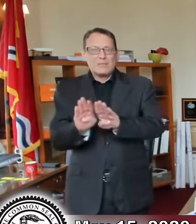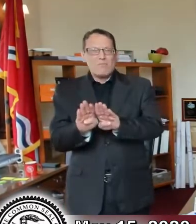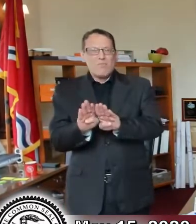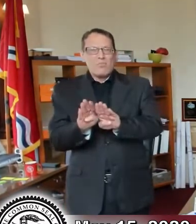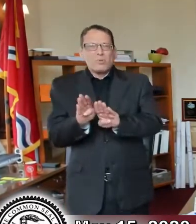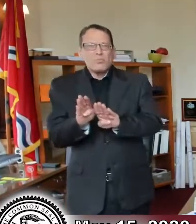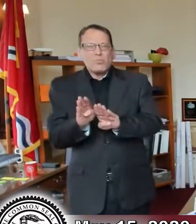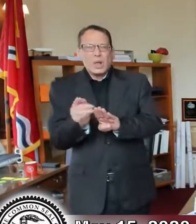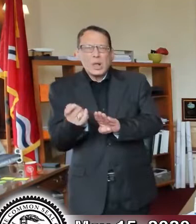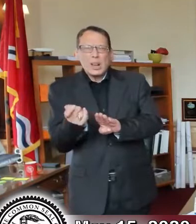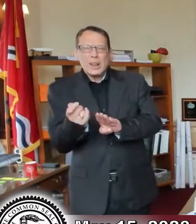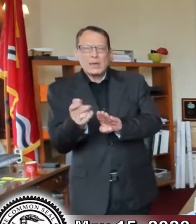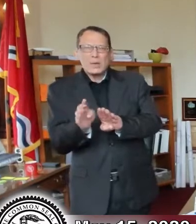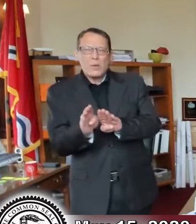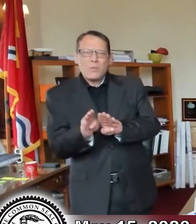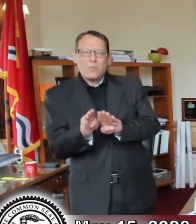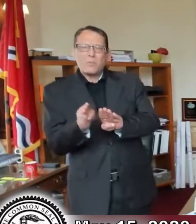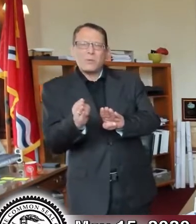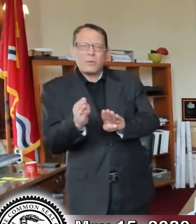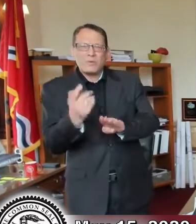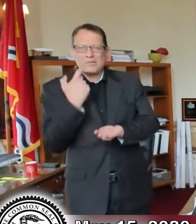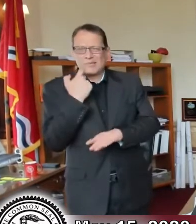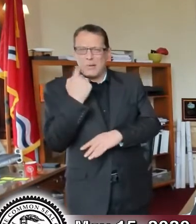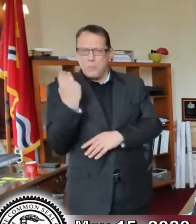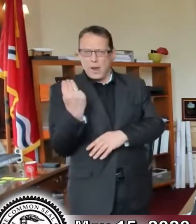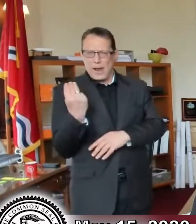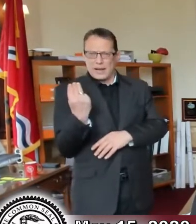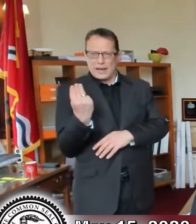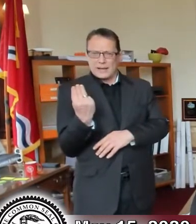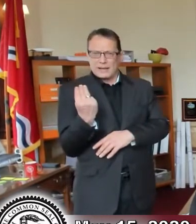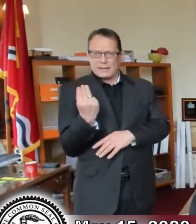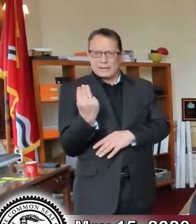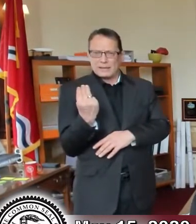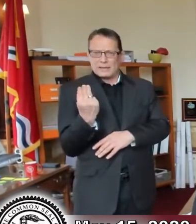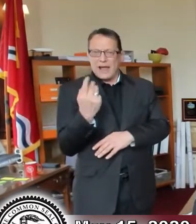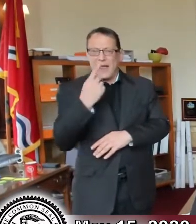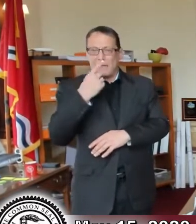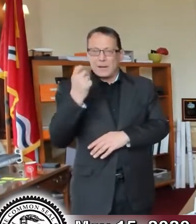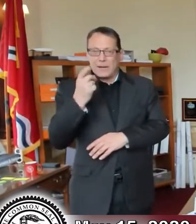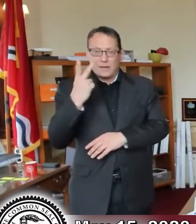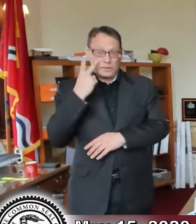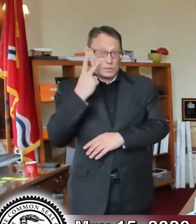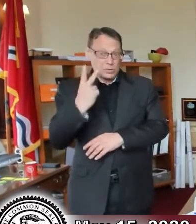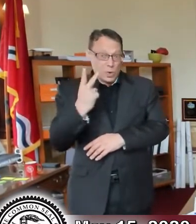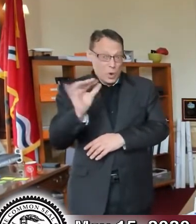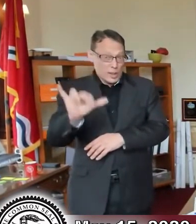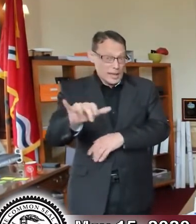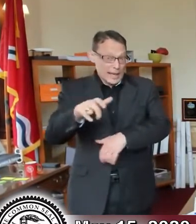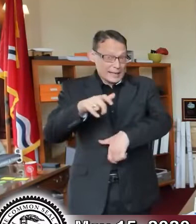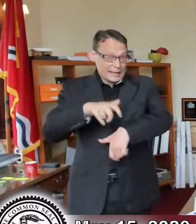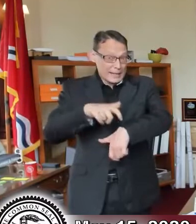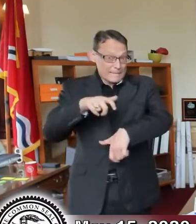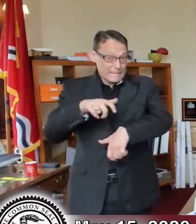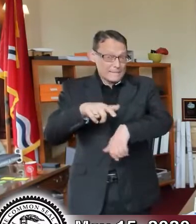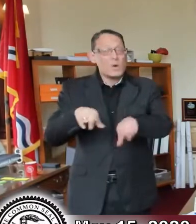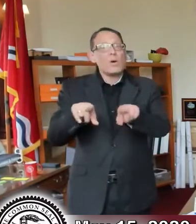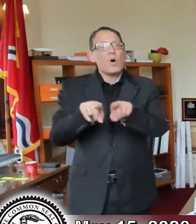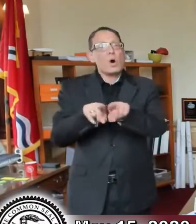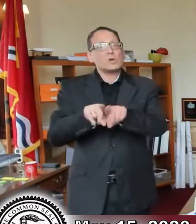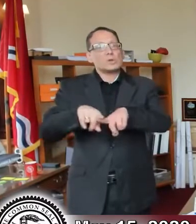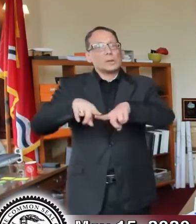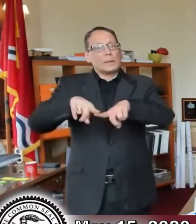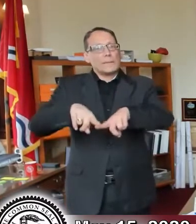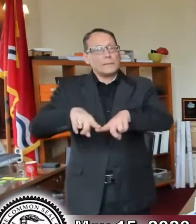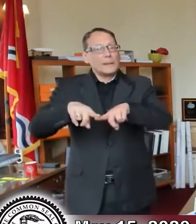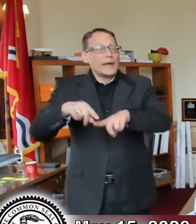opening on Monday was based on the trends that we were seeing at that time, but they were also dependent